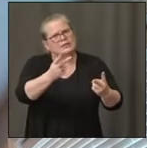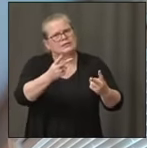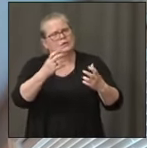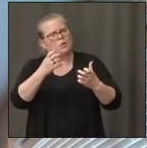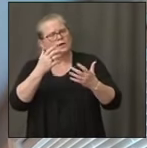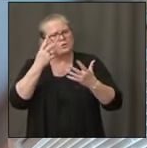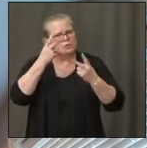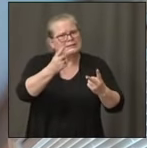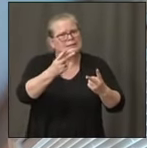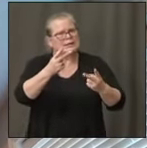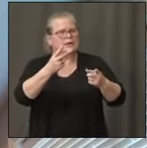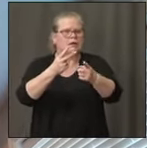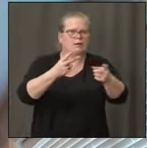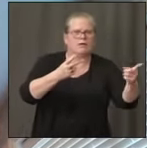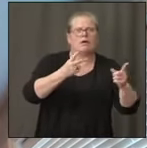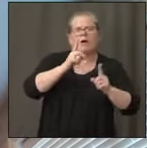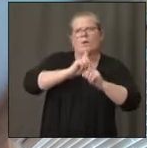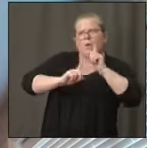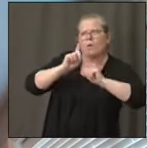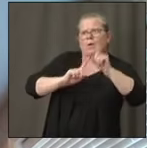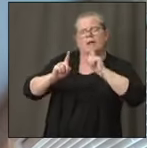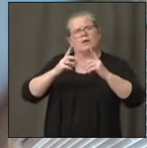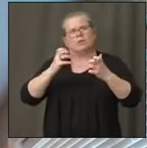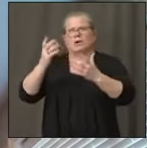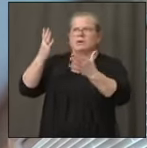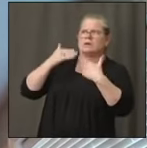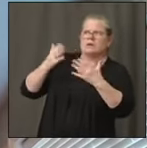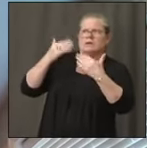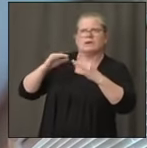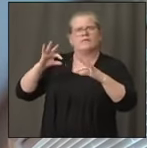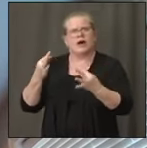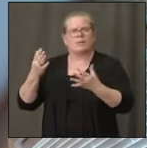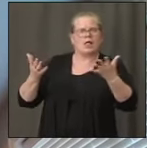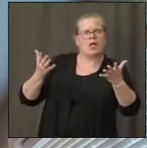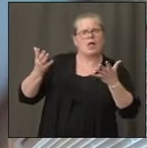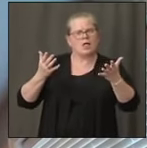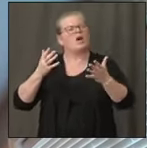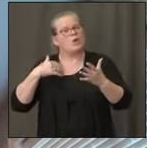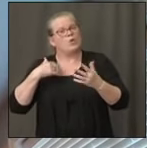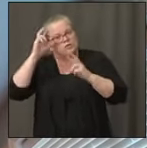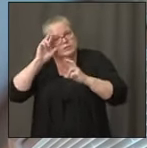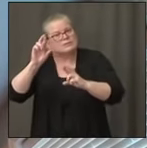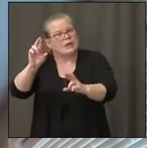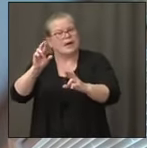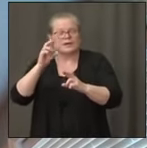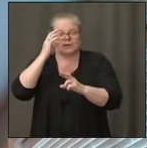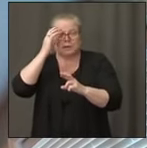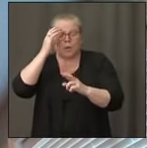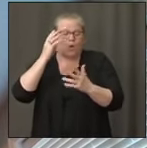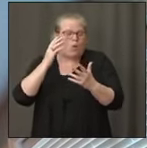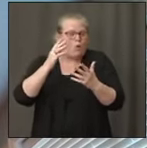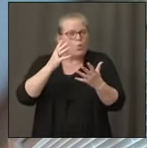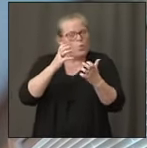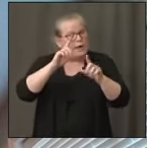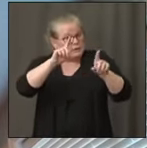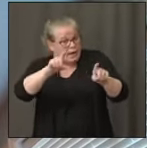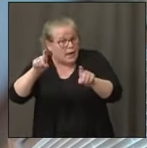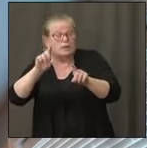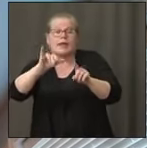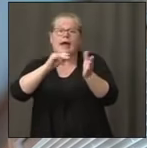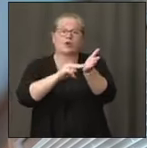implementing a testing strategy in our nursing facilities, so we'll be able to know when a facility has been COVID-free